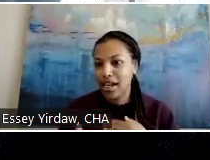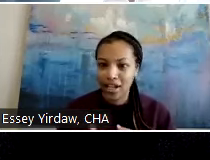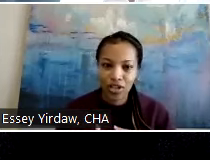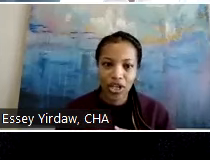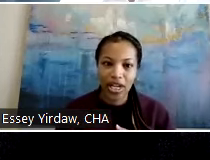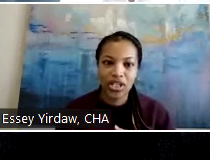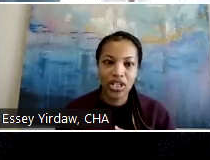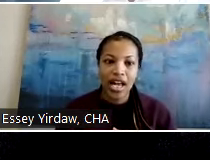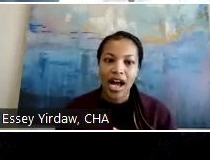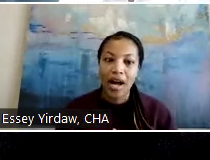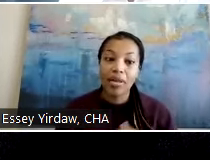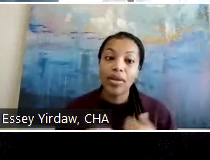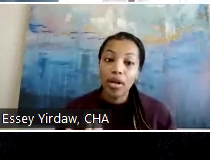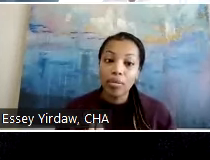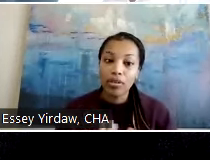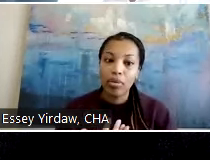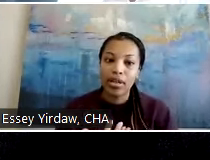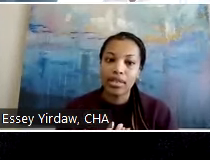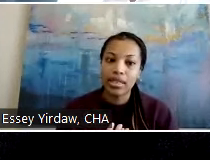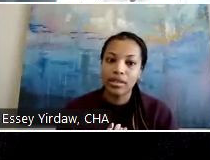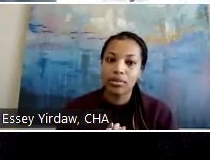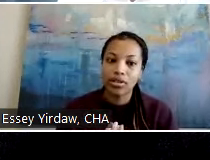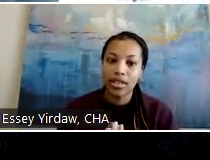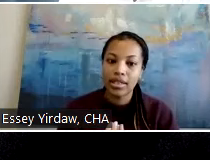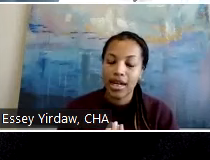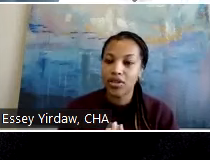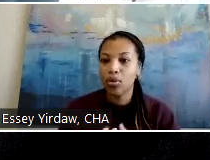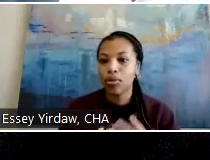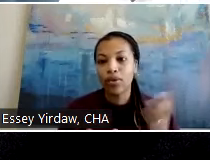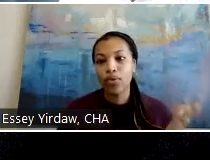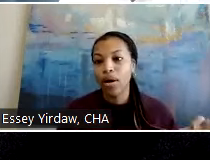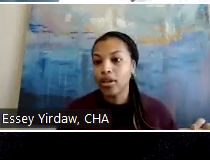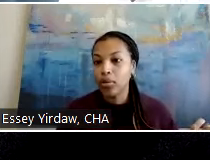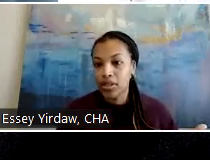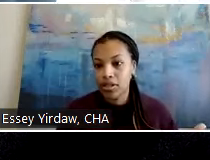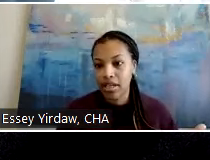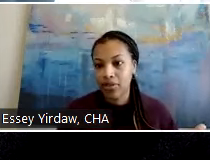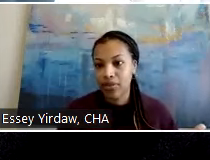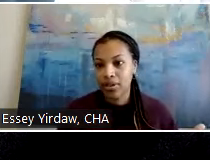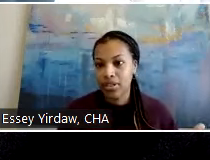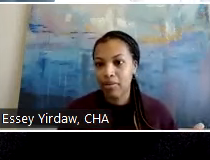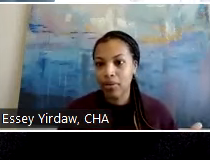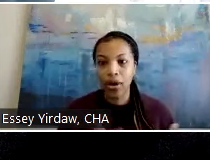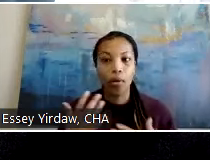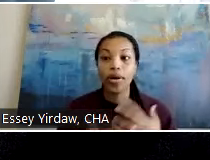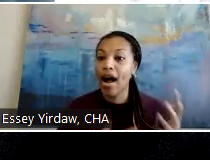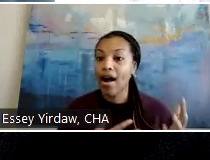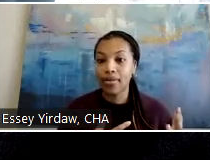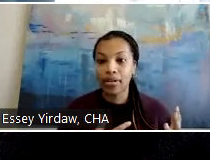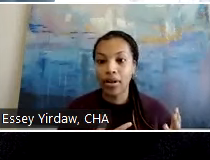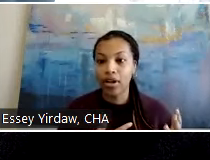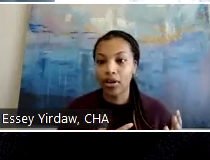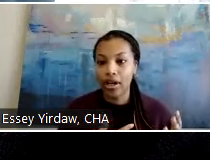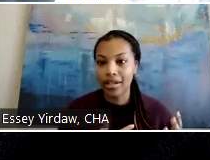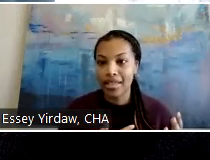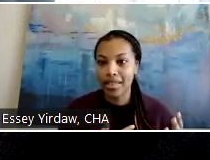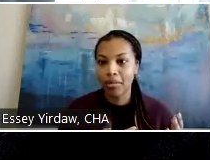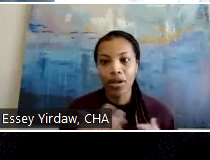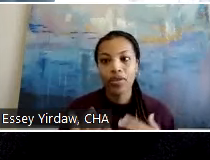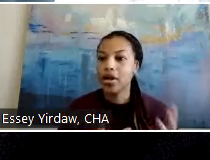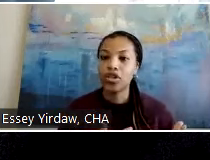the data exchange. And they want to build upon existing regional success. So like on the Western side, for example, they already have an